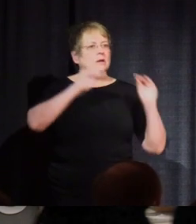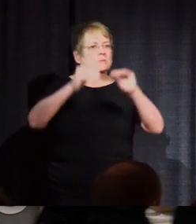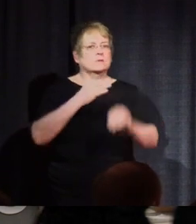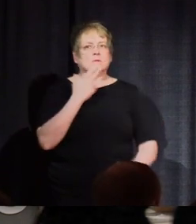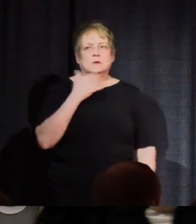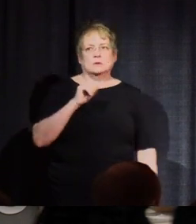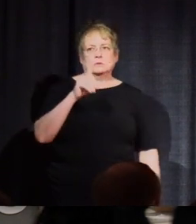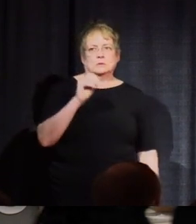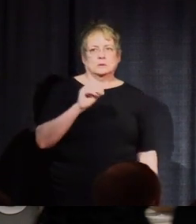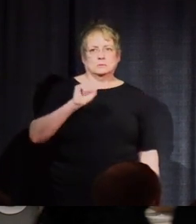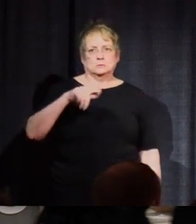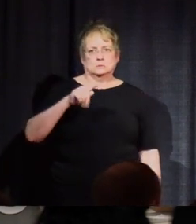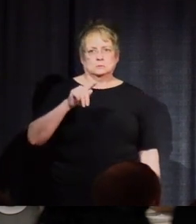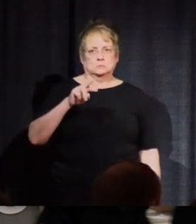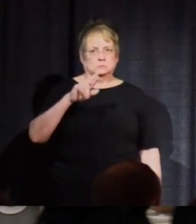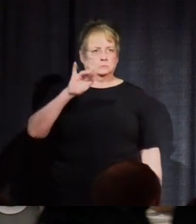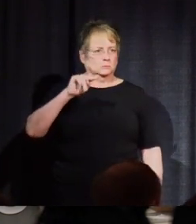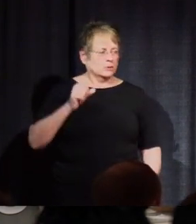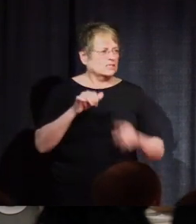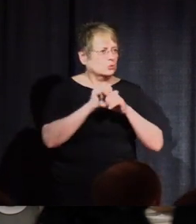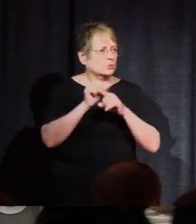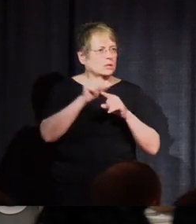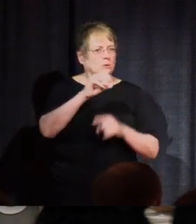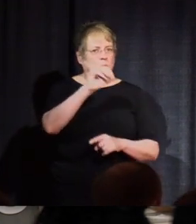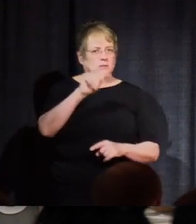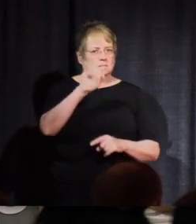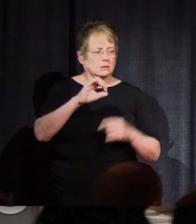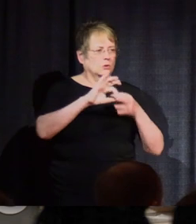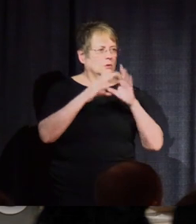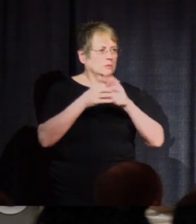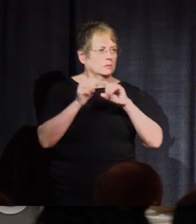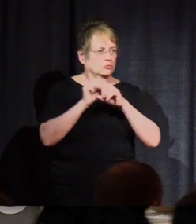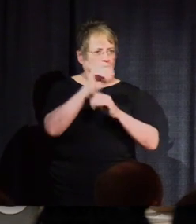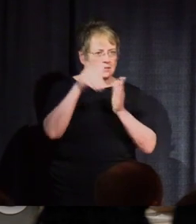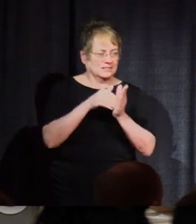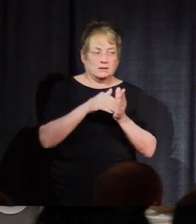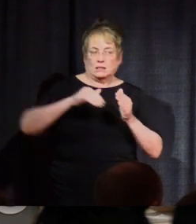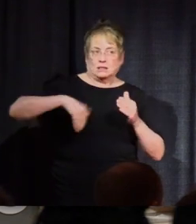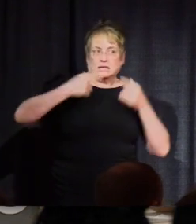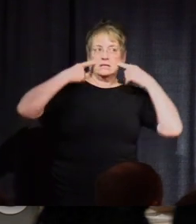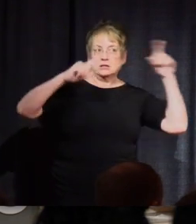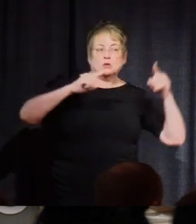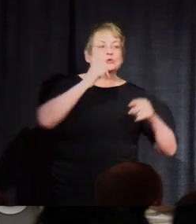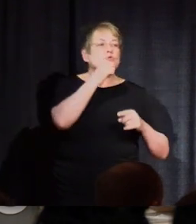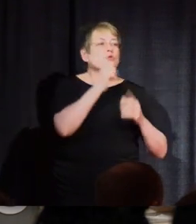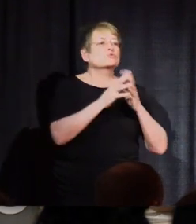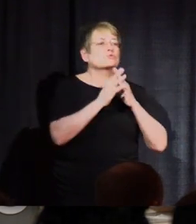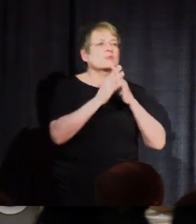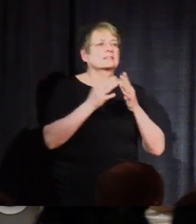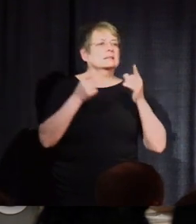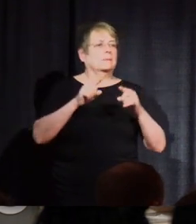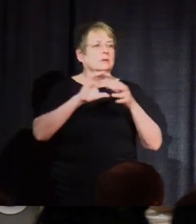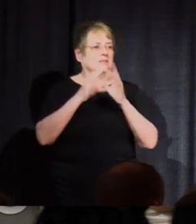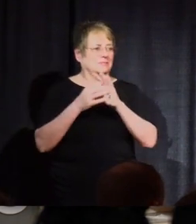center the otc they hadn't yet announced that girls wrestling would be in the olympics so the residential program